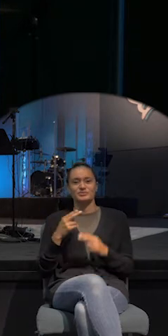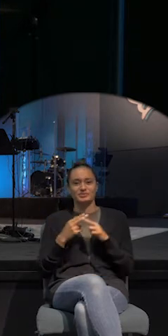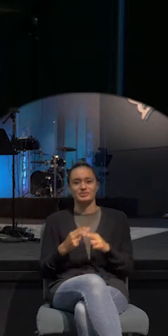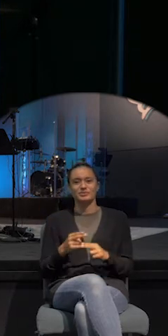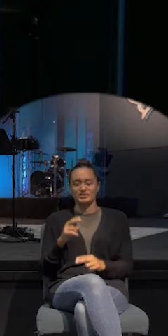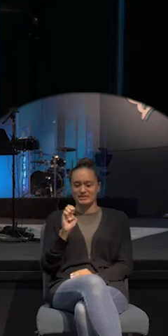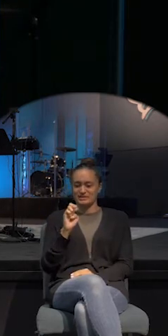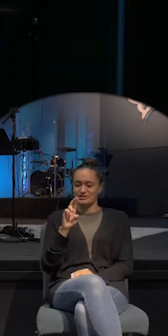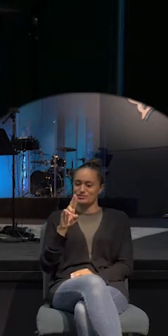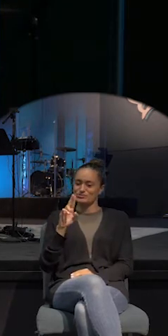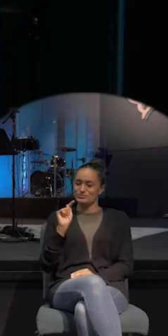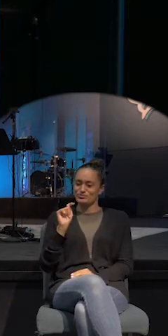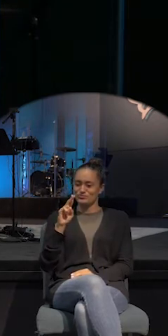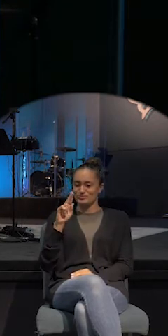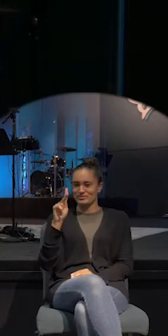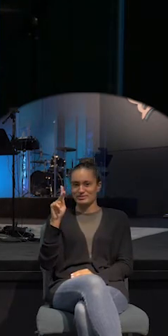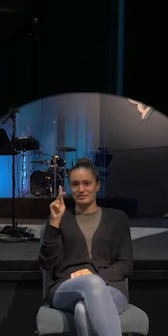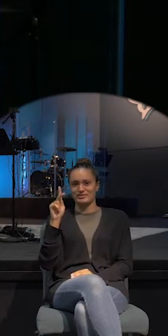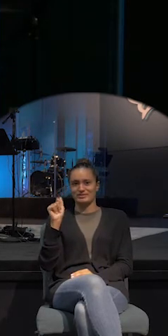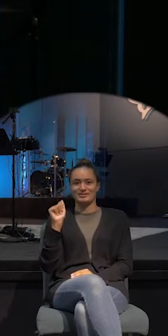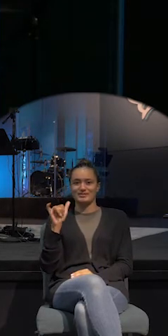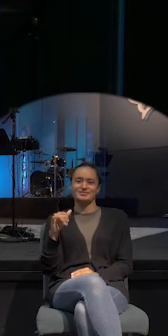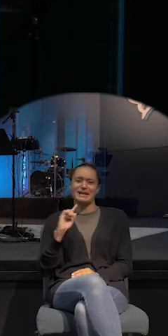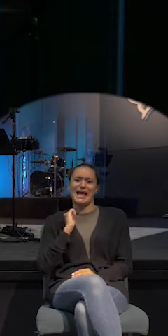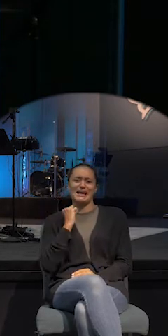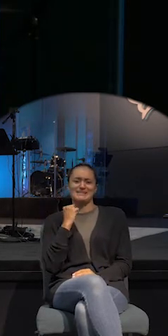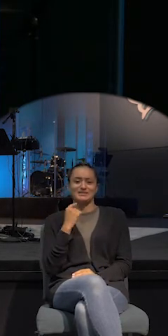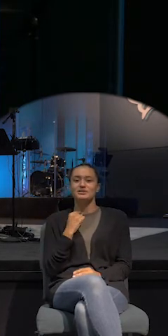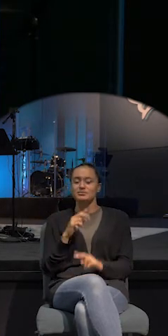Ituke, but Y2K.